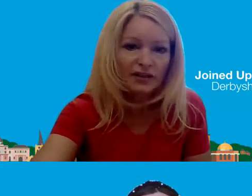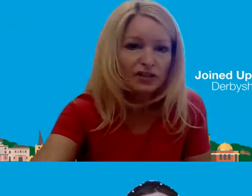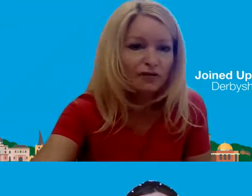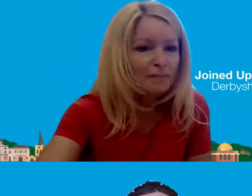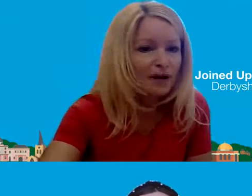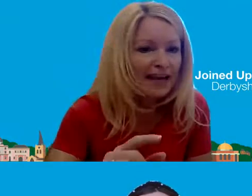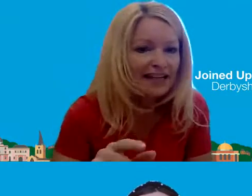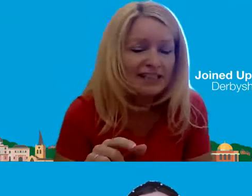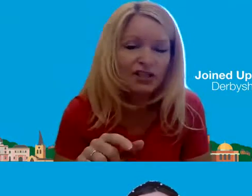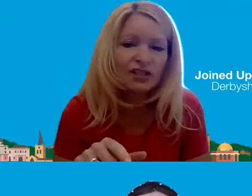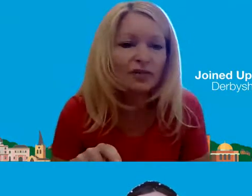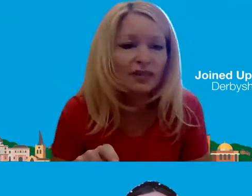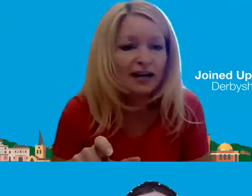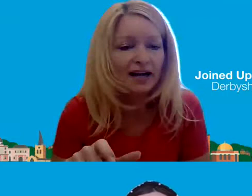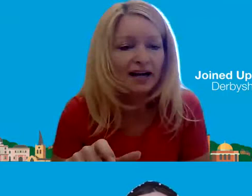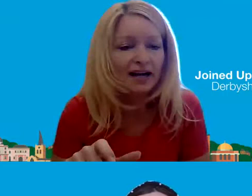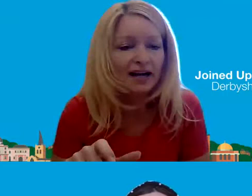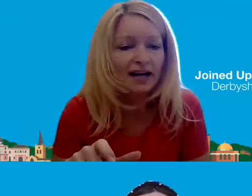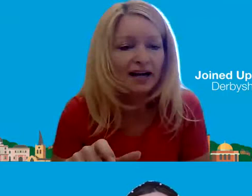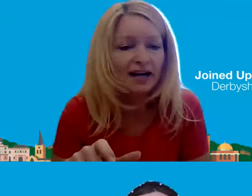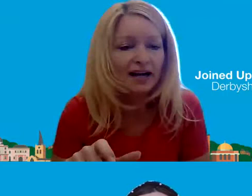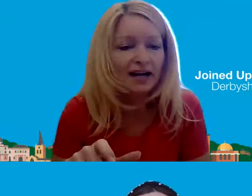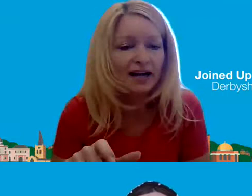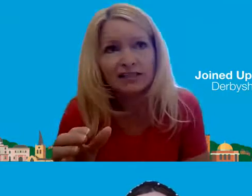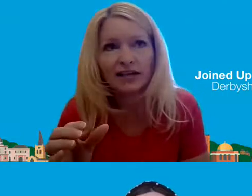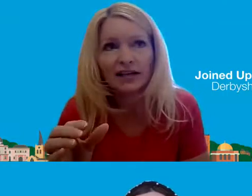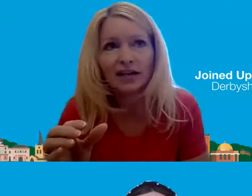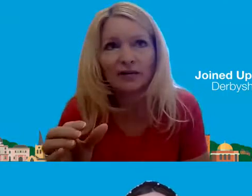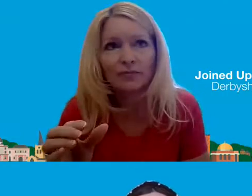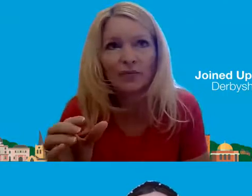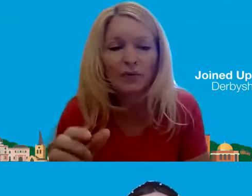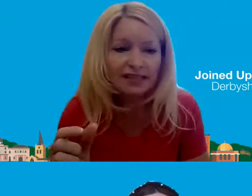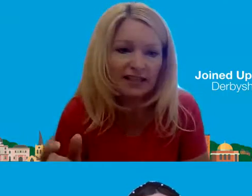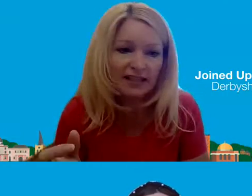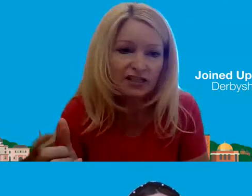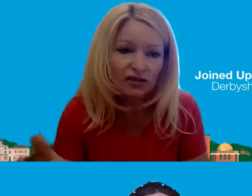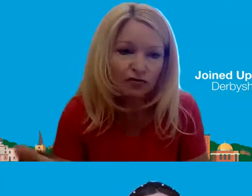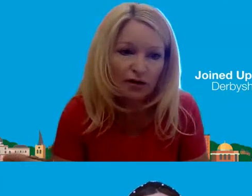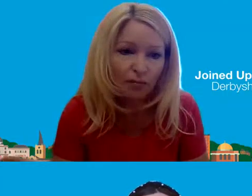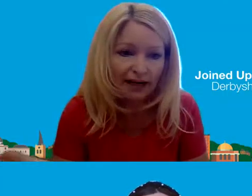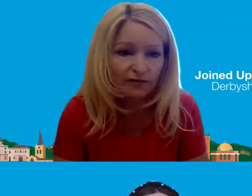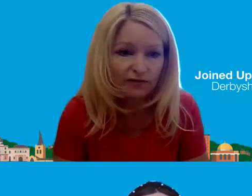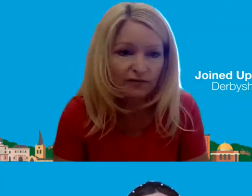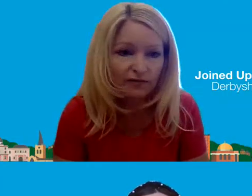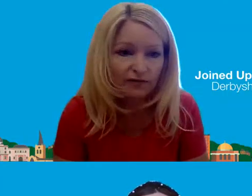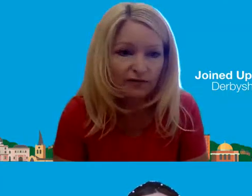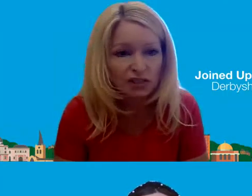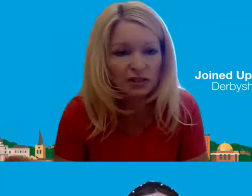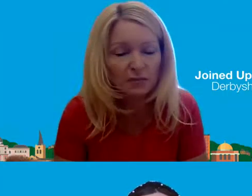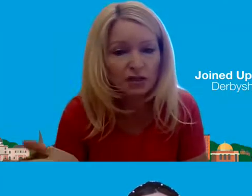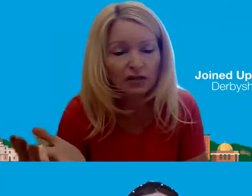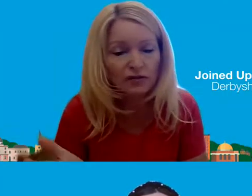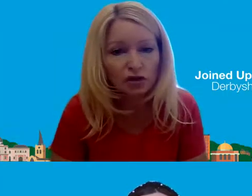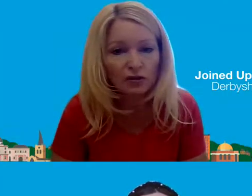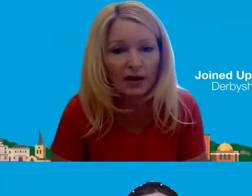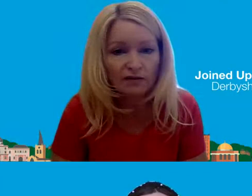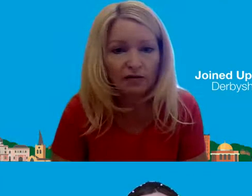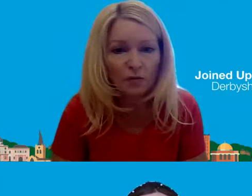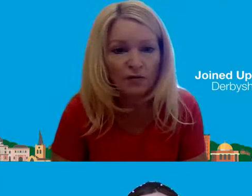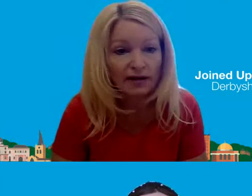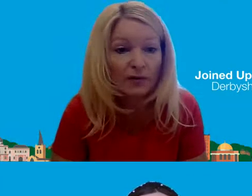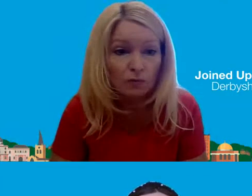Thank you very much. Sorry, Peter, Maria. just on that, I just wanted to add that we see this as a real benefit for the patients, because if